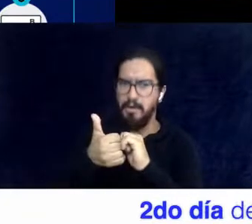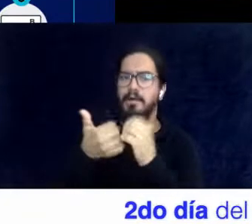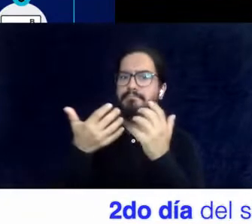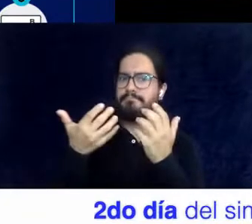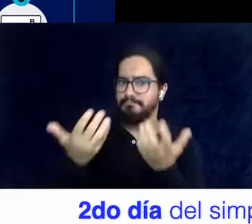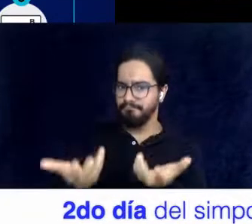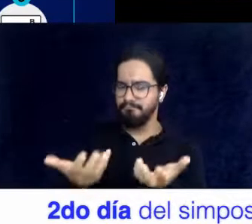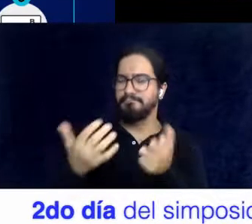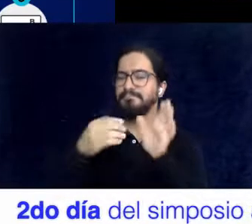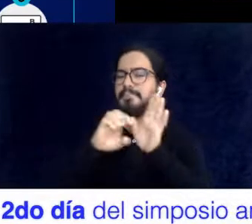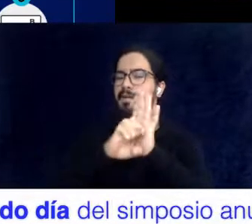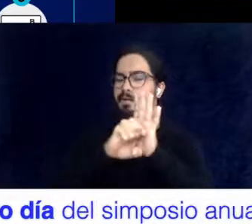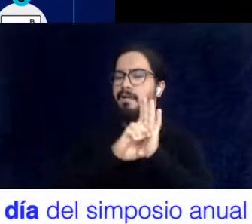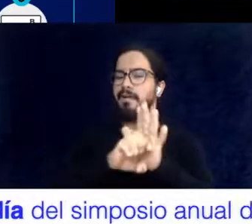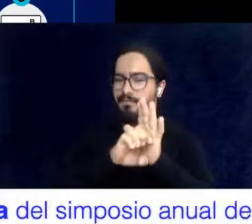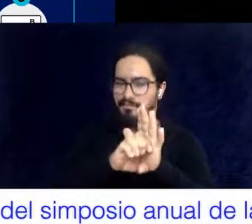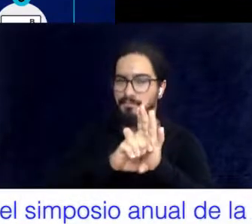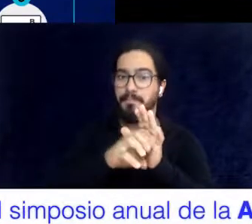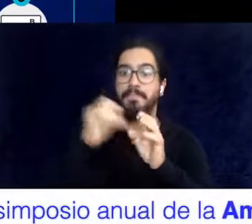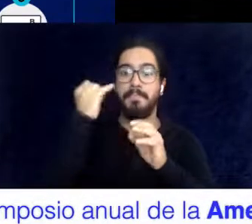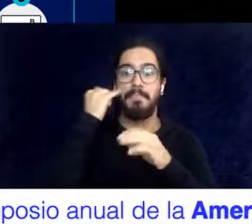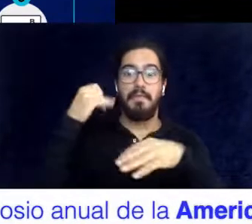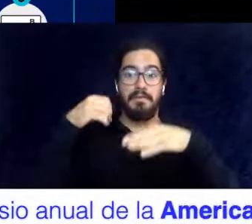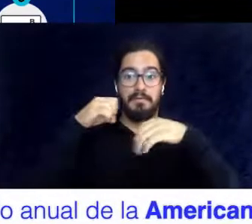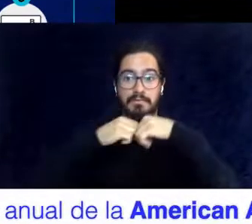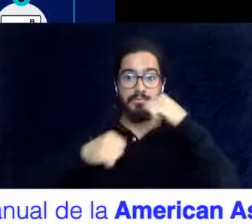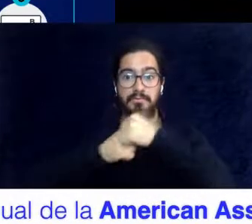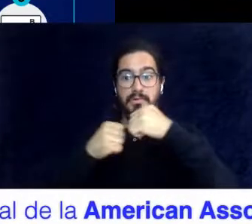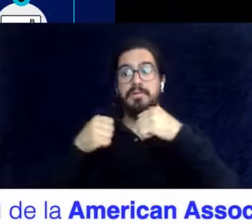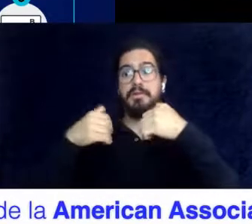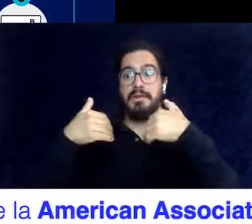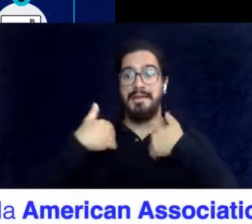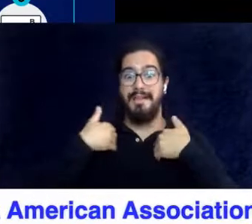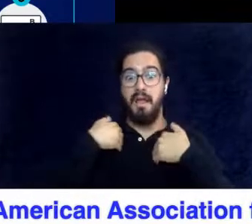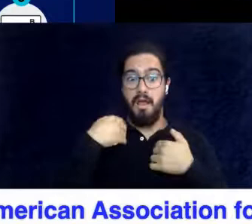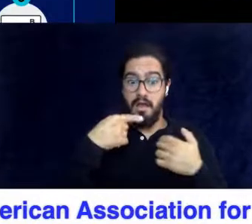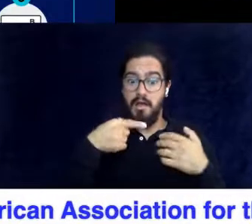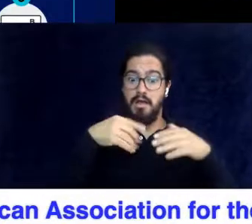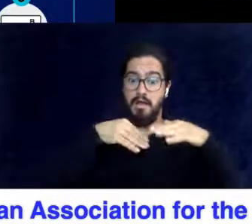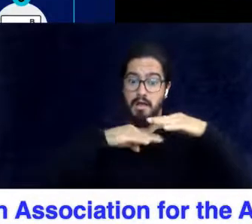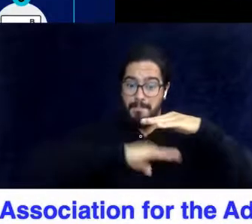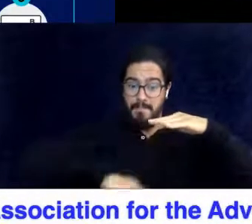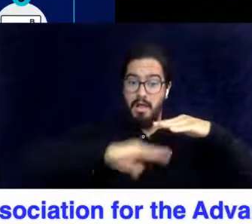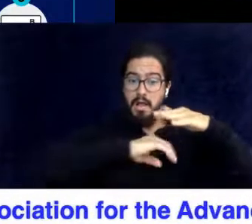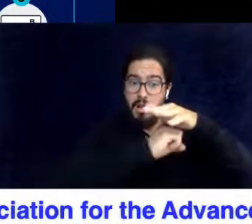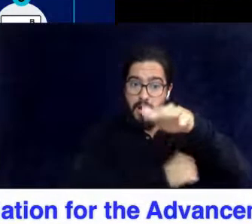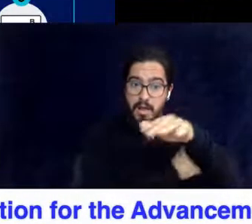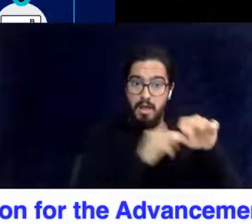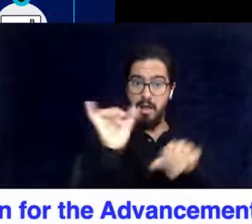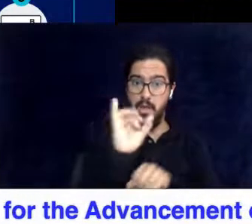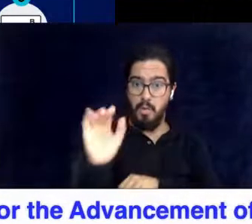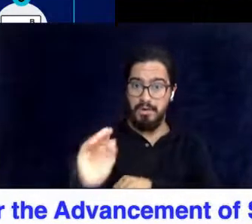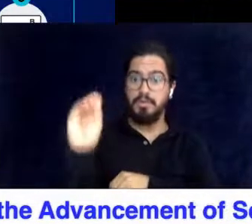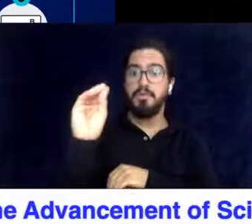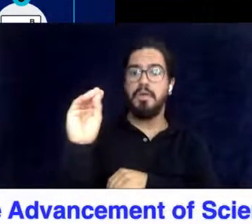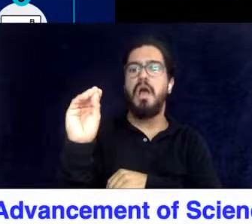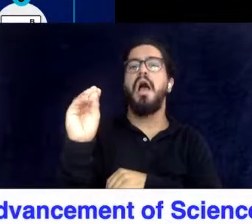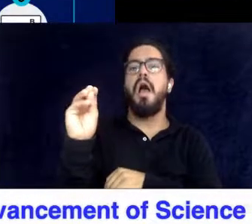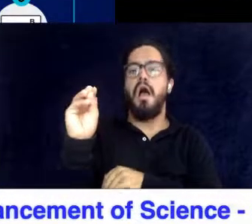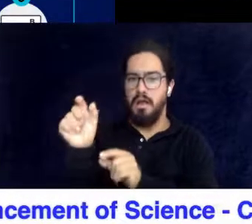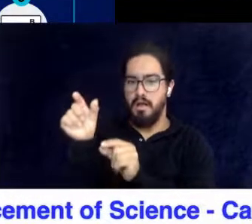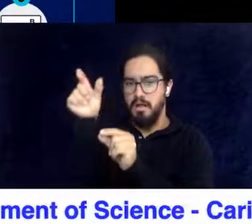a substructure has all the values equal to 0 for all drug combinations, then the entire column will be